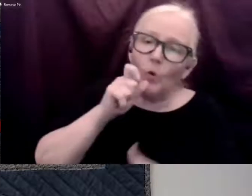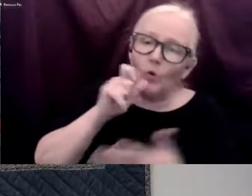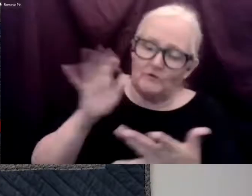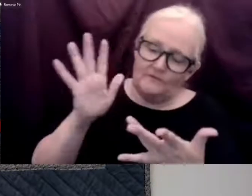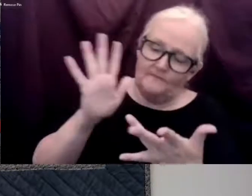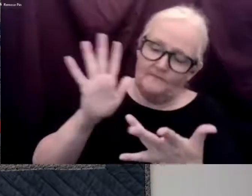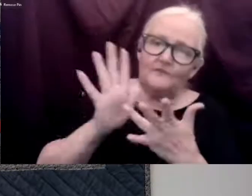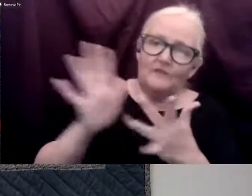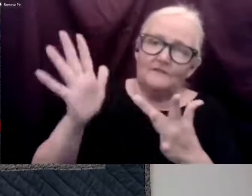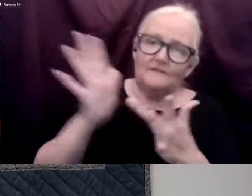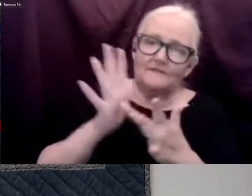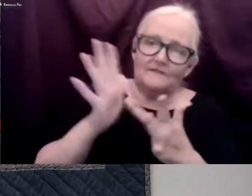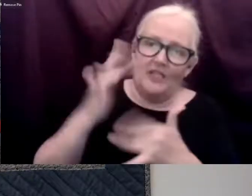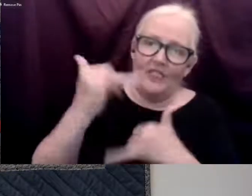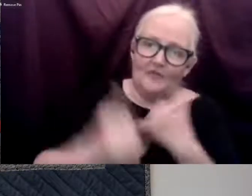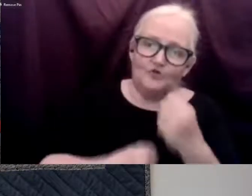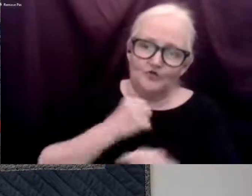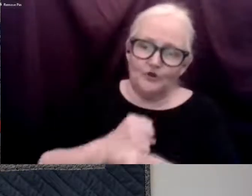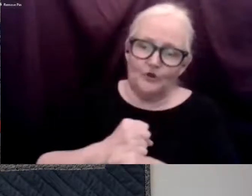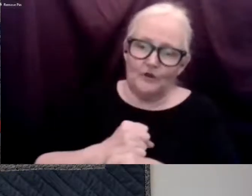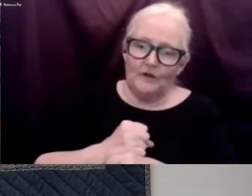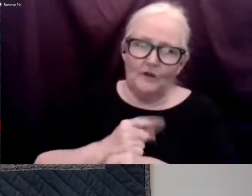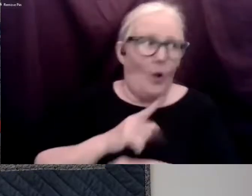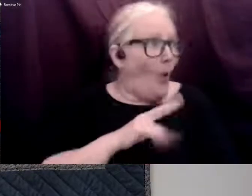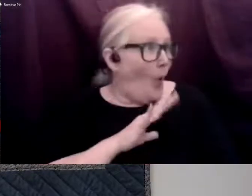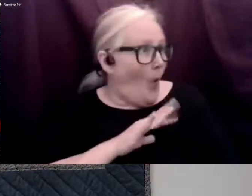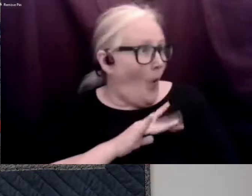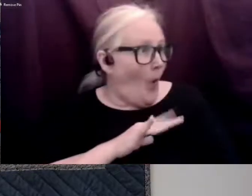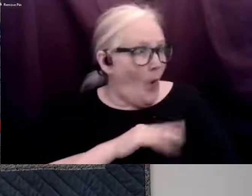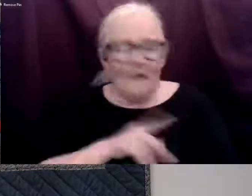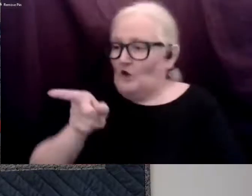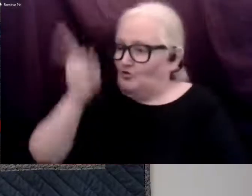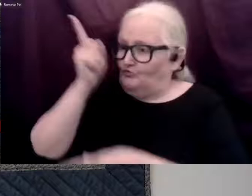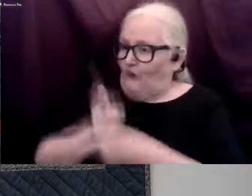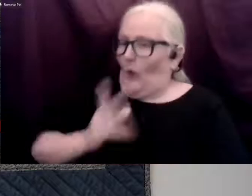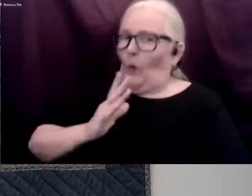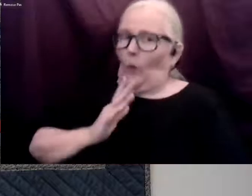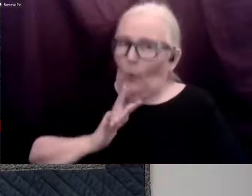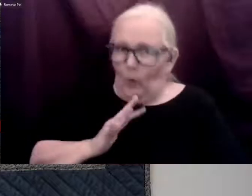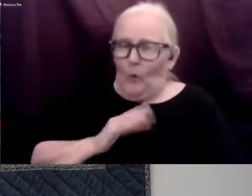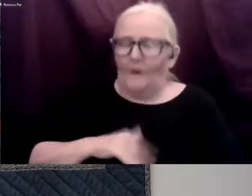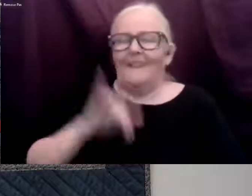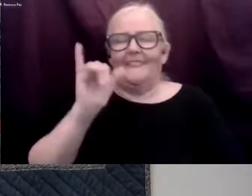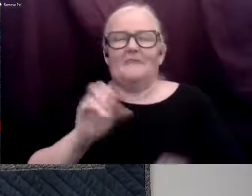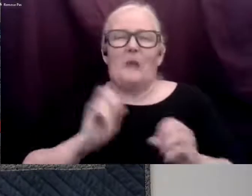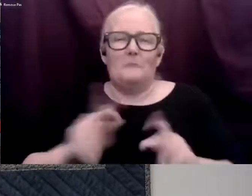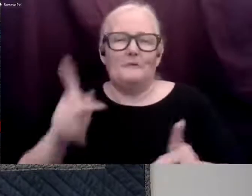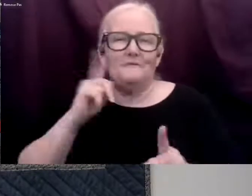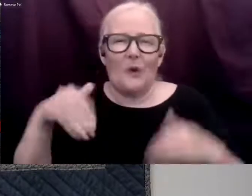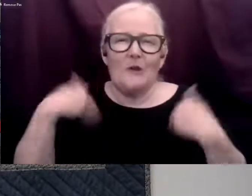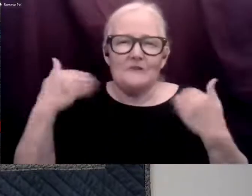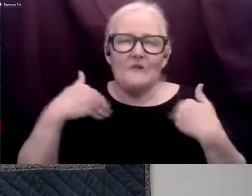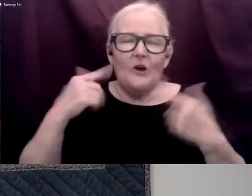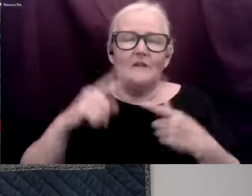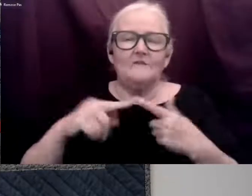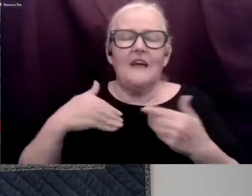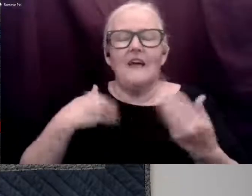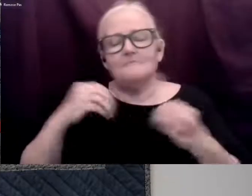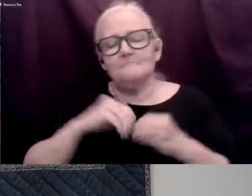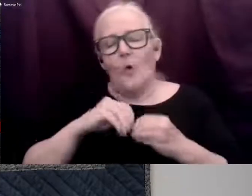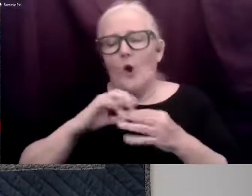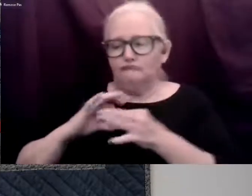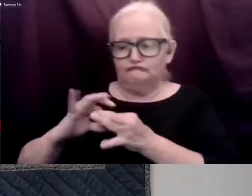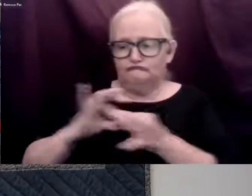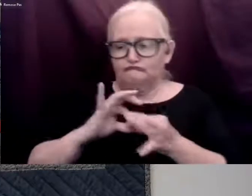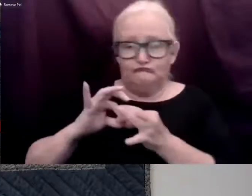Yes, ooh is right. This program is an opportunity for youth to develop deeper relationships with one another, with adult mentors, to